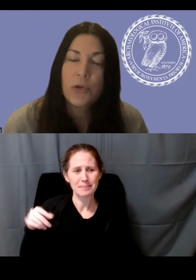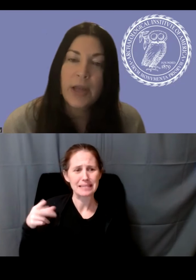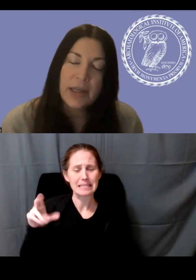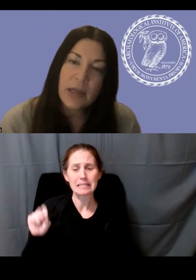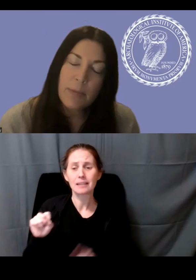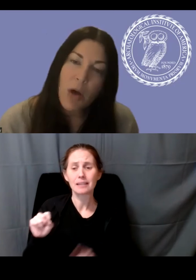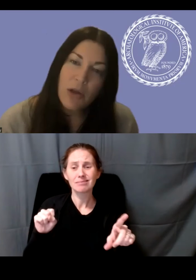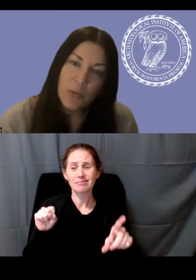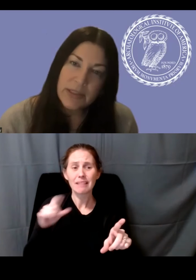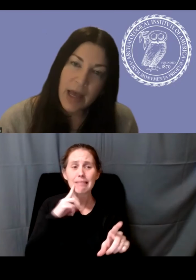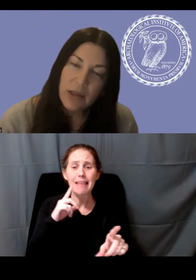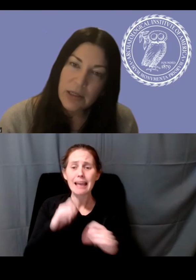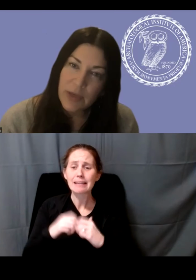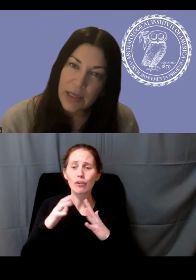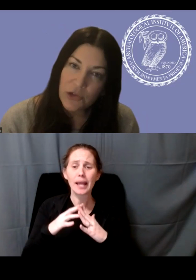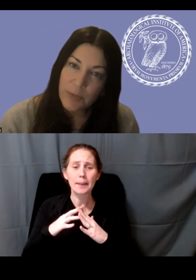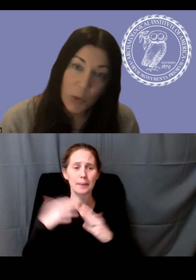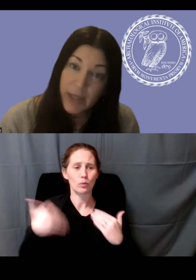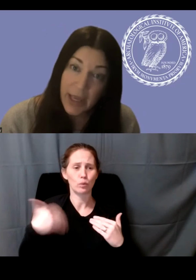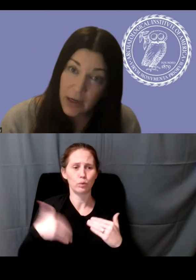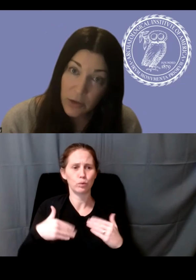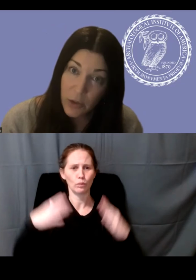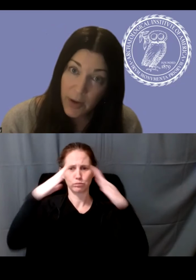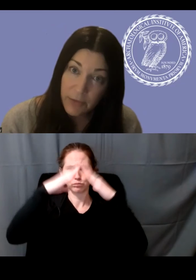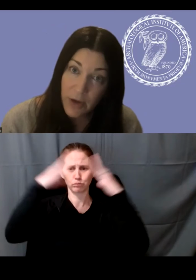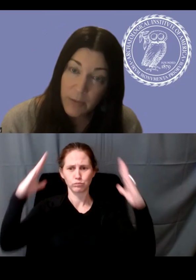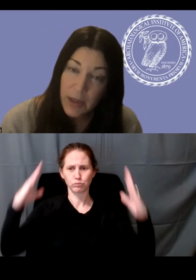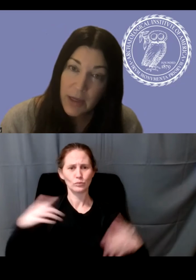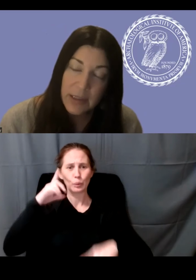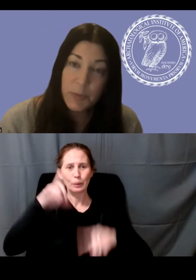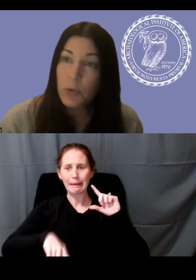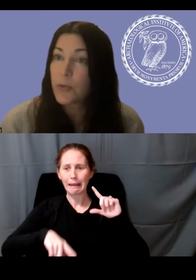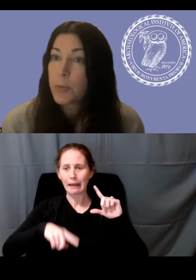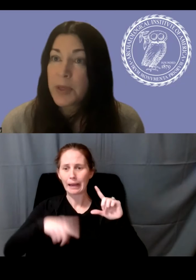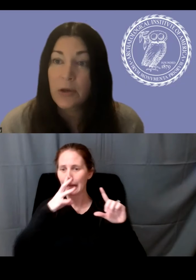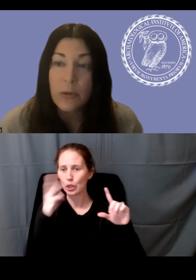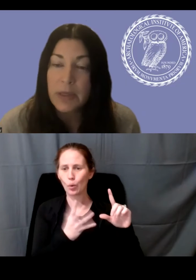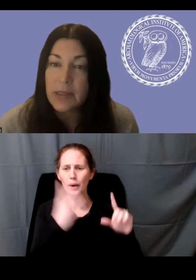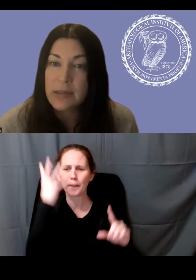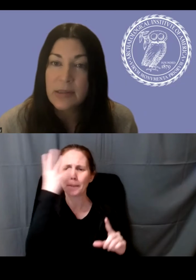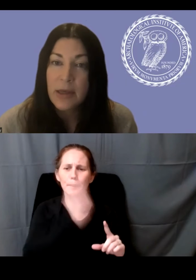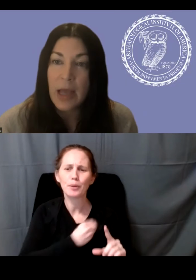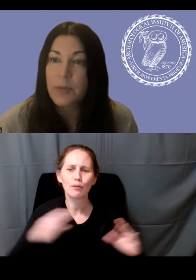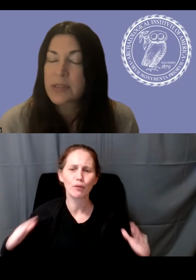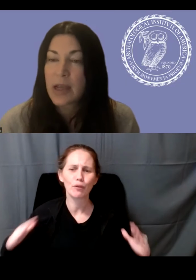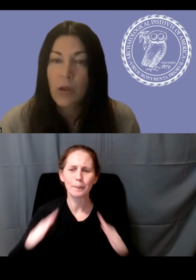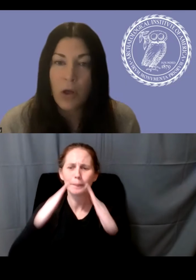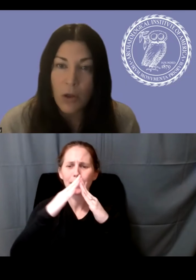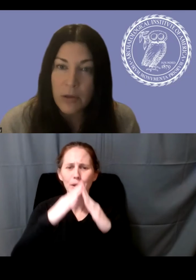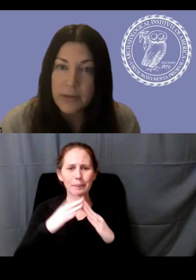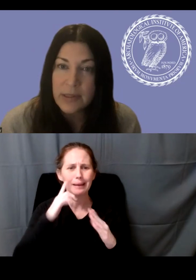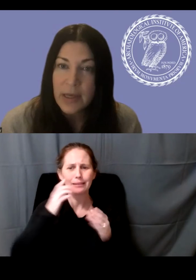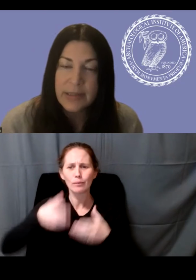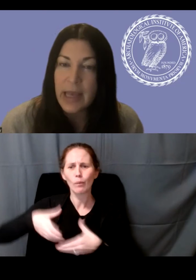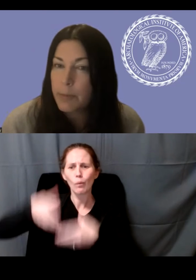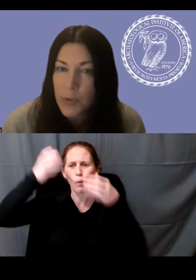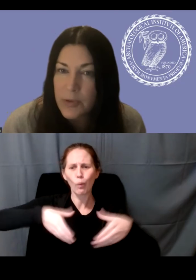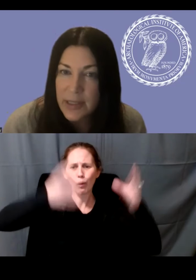Egyptians created a monumentality of kingship that we cannot look away from. These beautiful pyramids, hypostyle